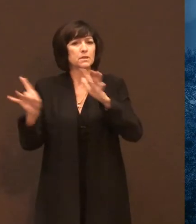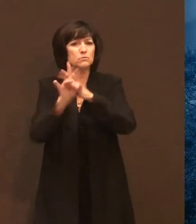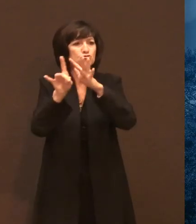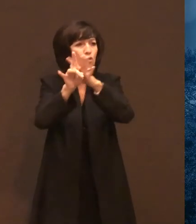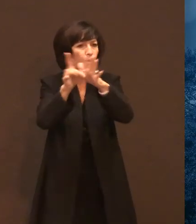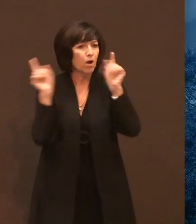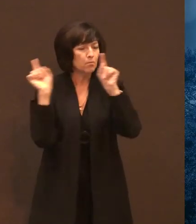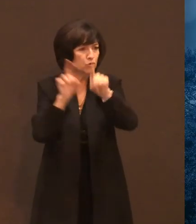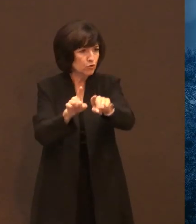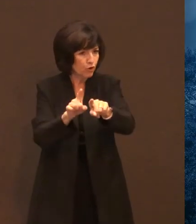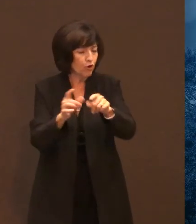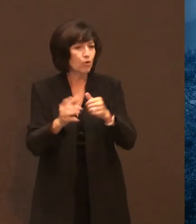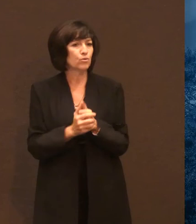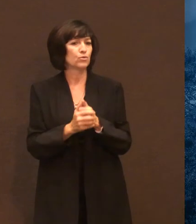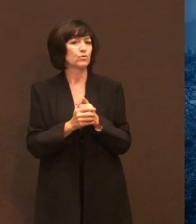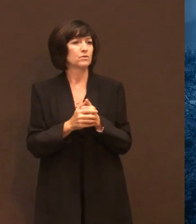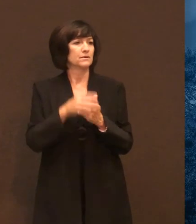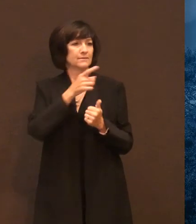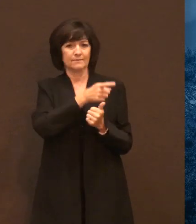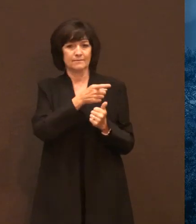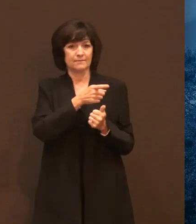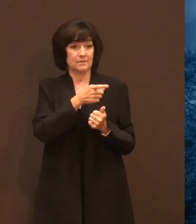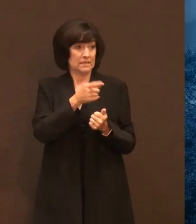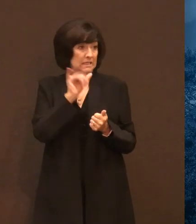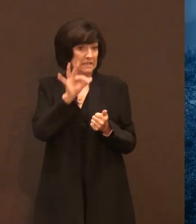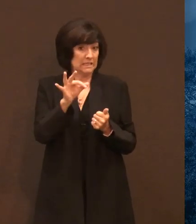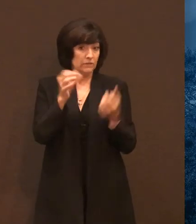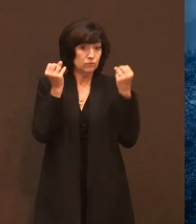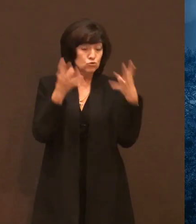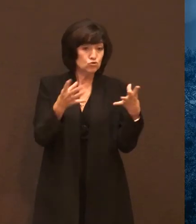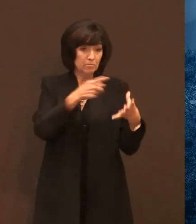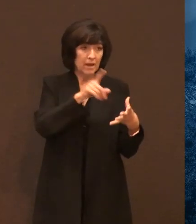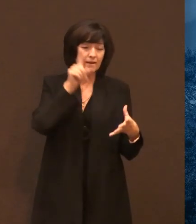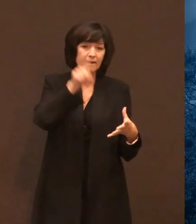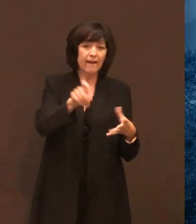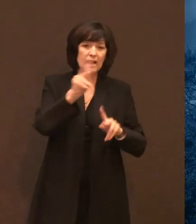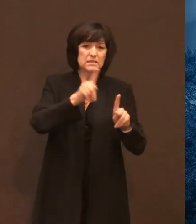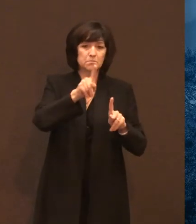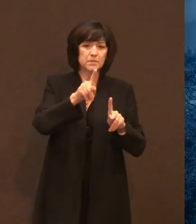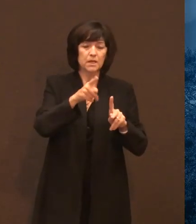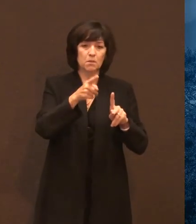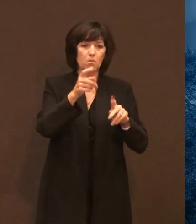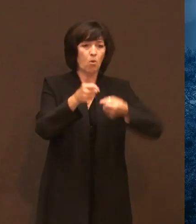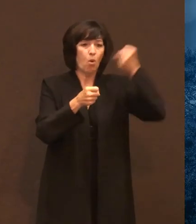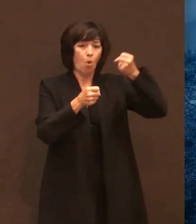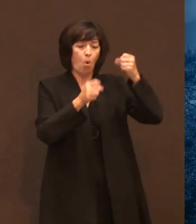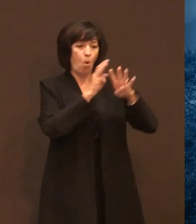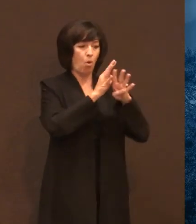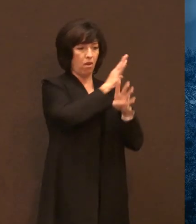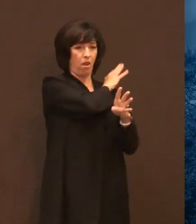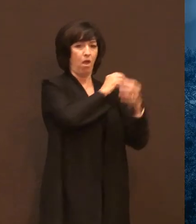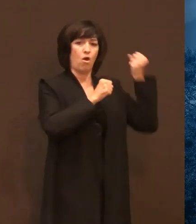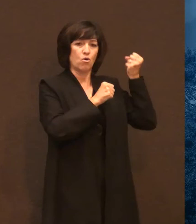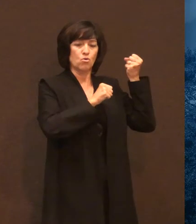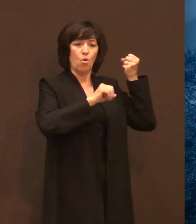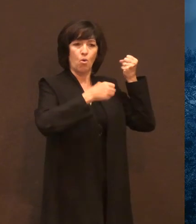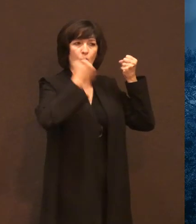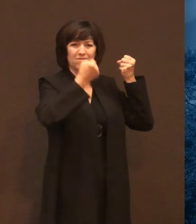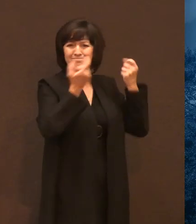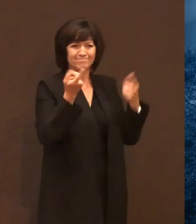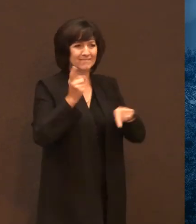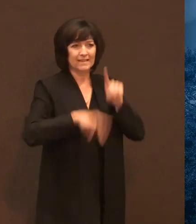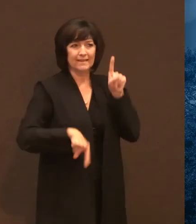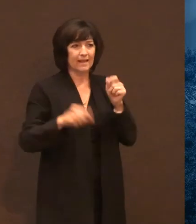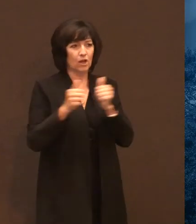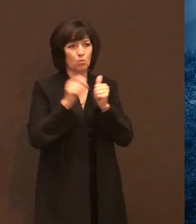or, ask people to leave and those kinds of large events in public settings. So it's a